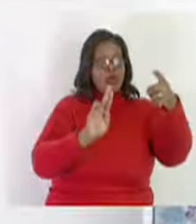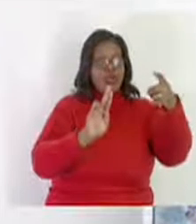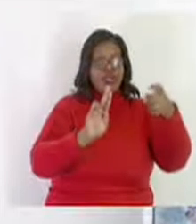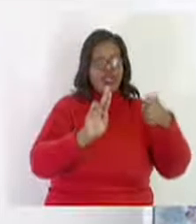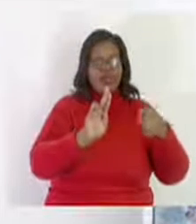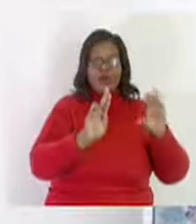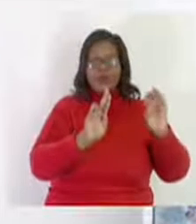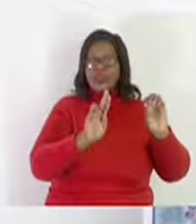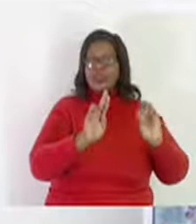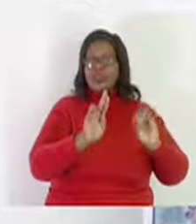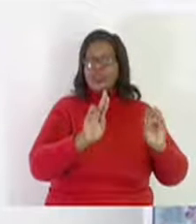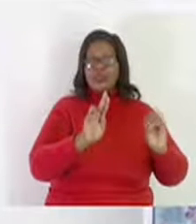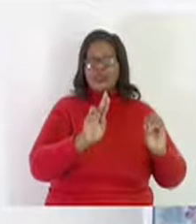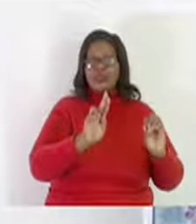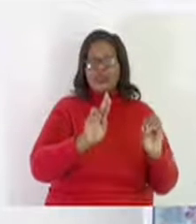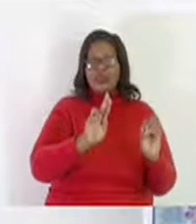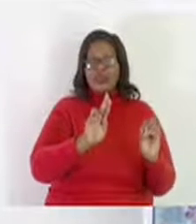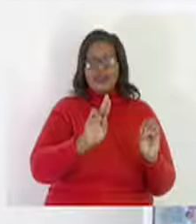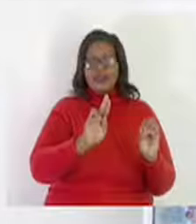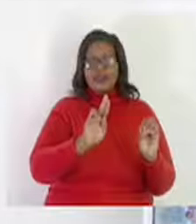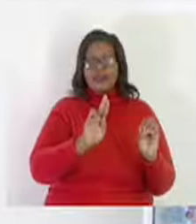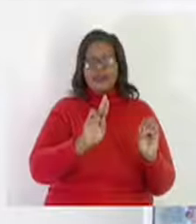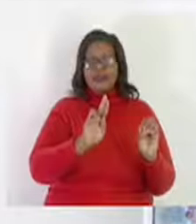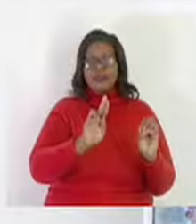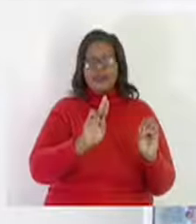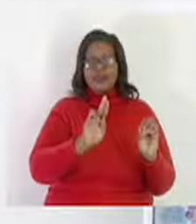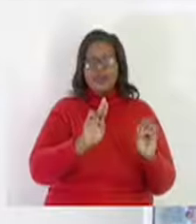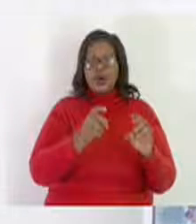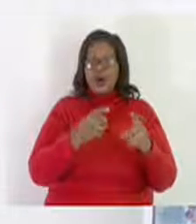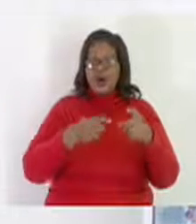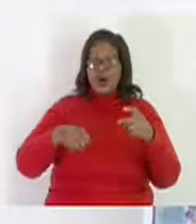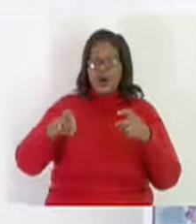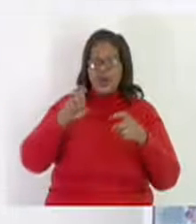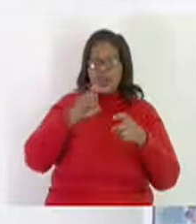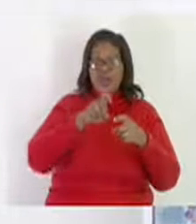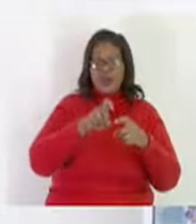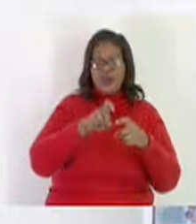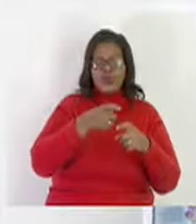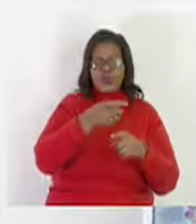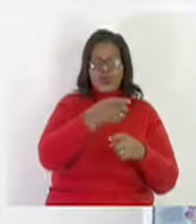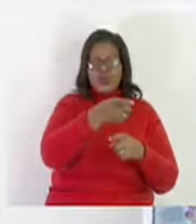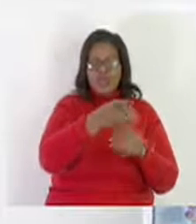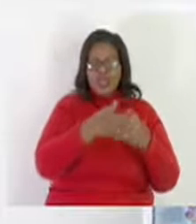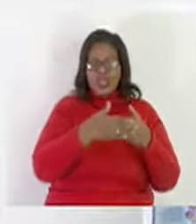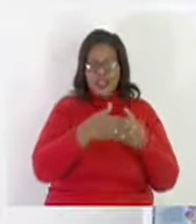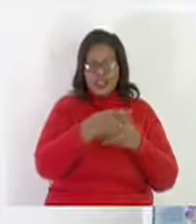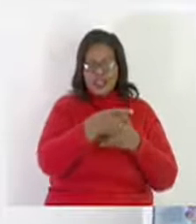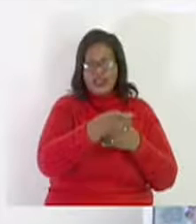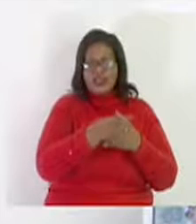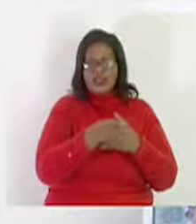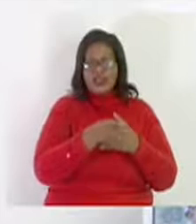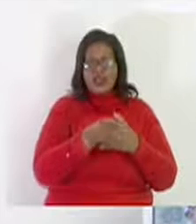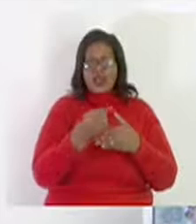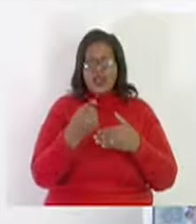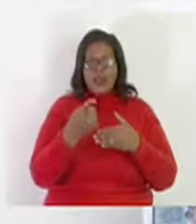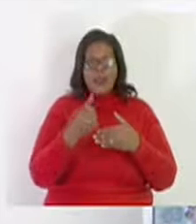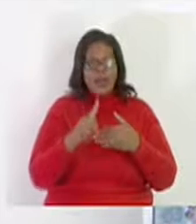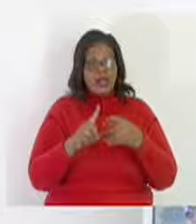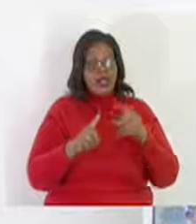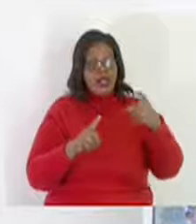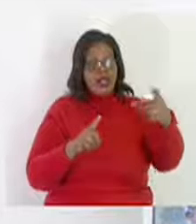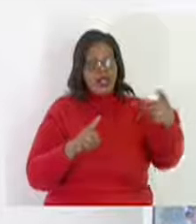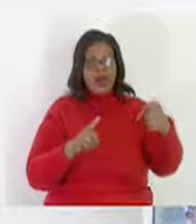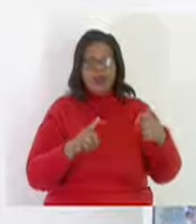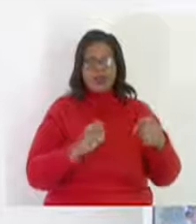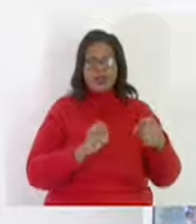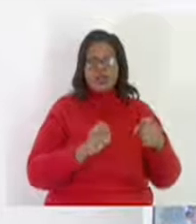But we are asked to round off to the nearest 1,000. There